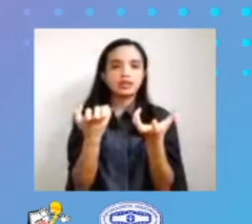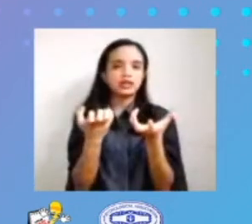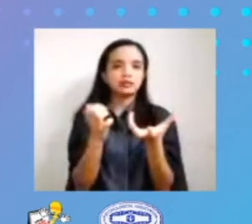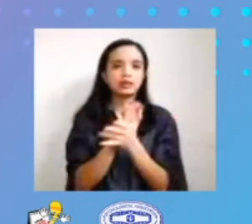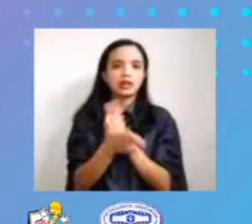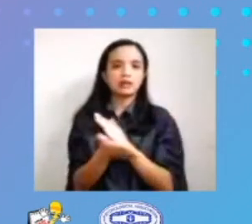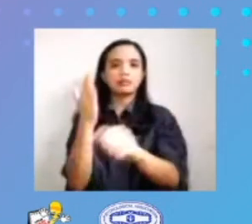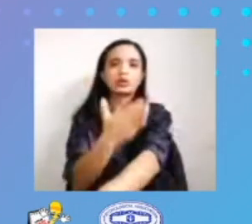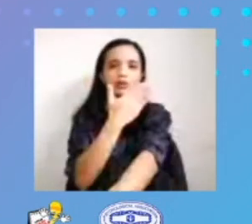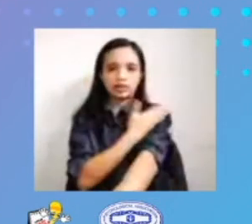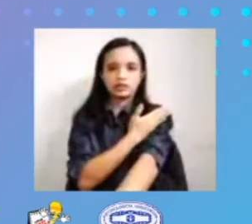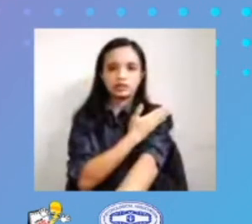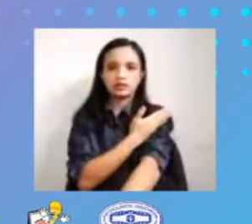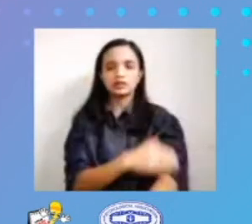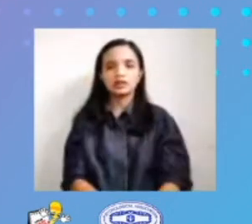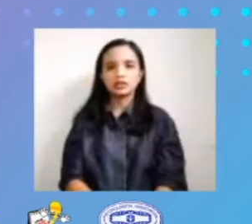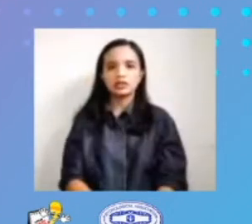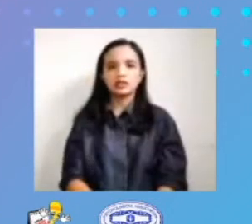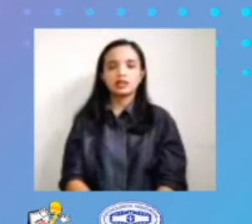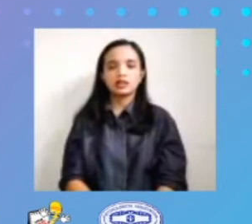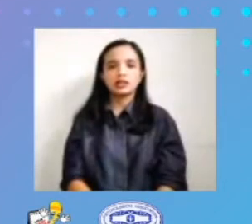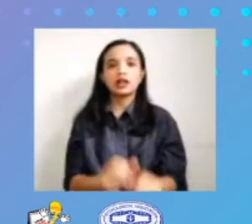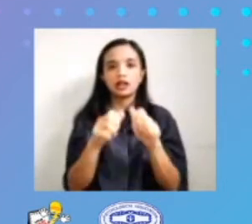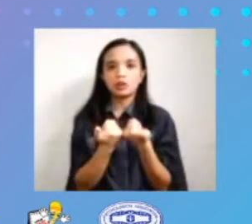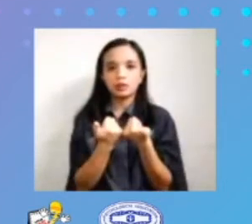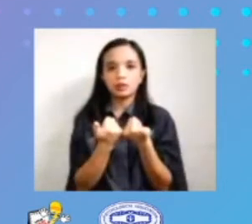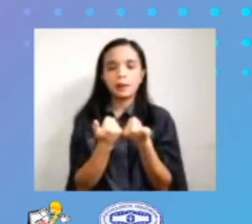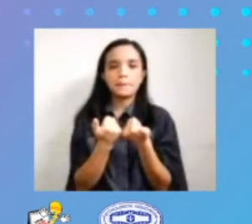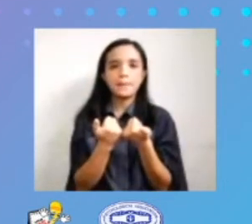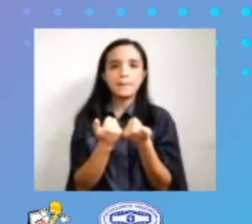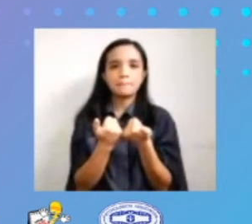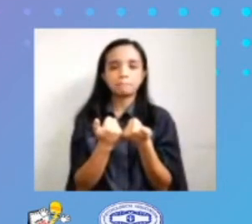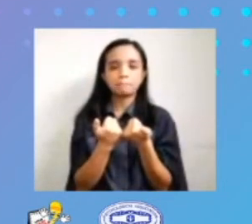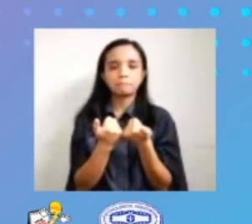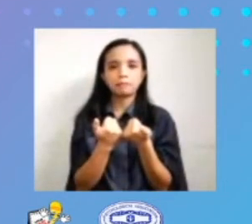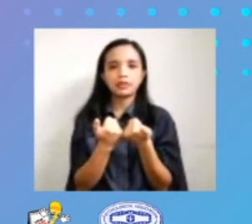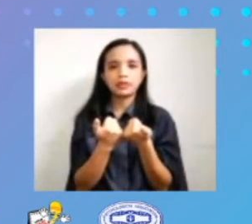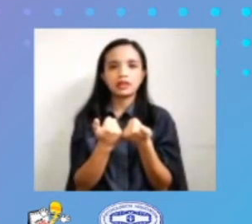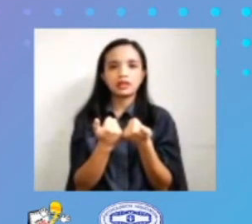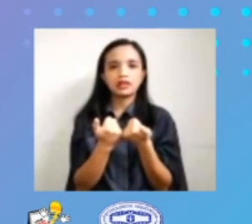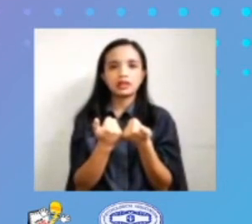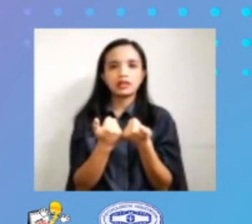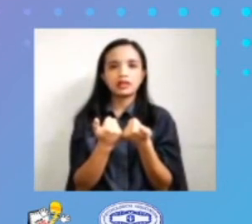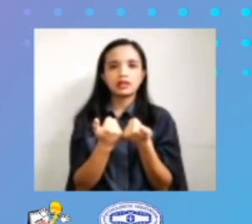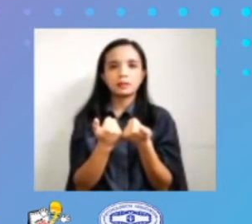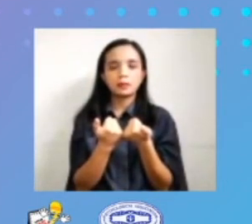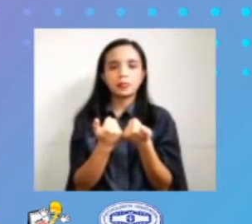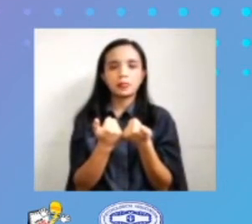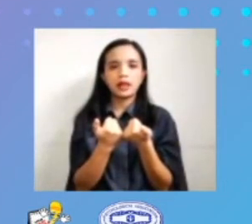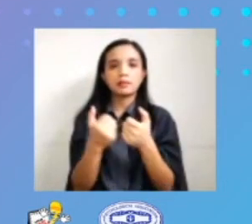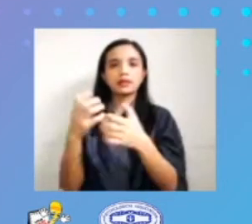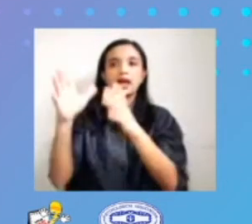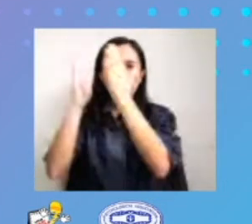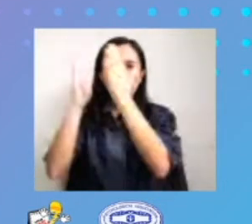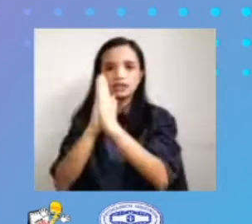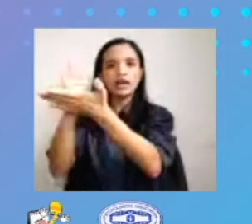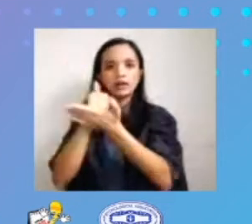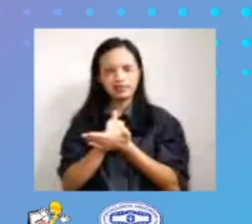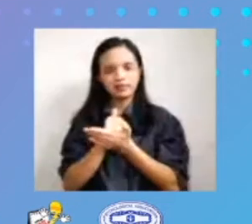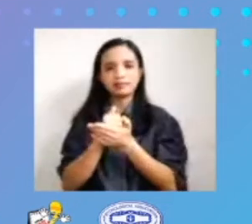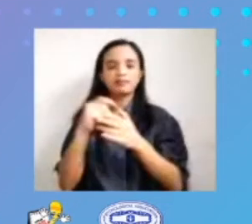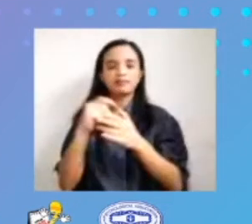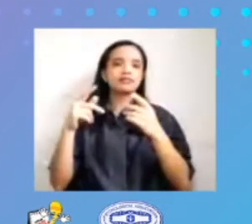machines. So para tayong mga sasakyan, we want to let the beast out of the cage,